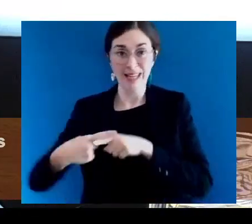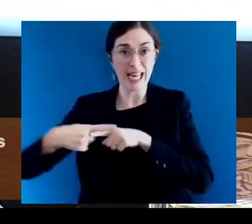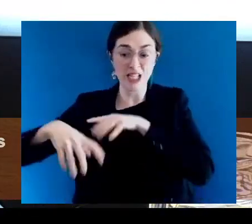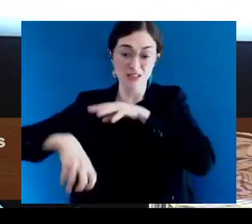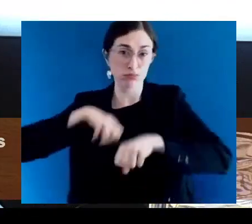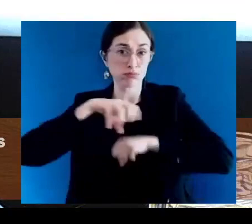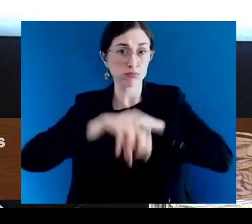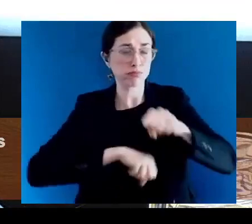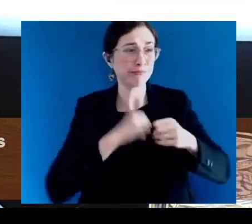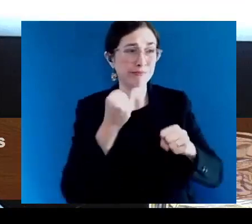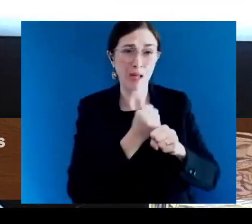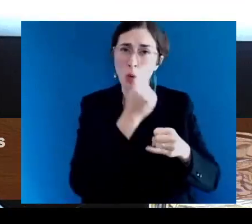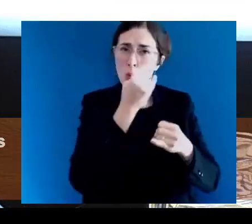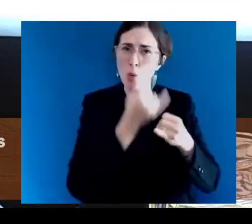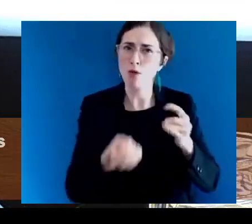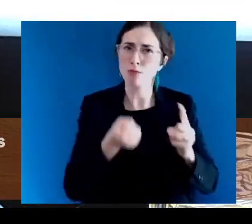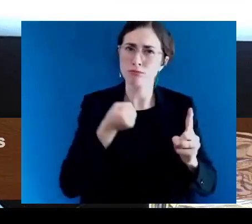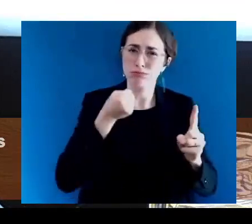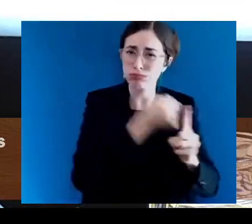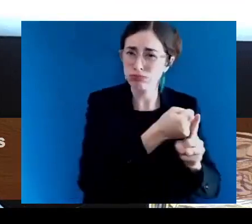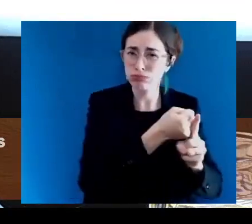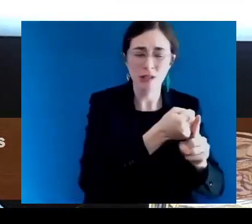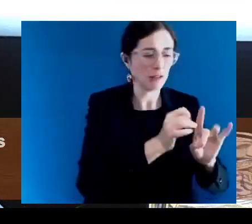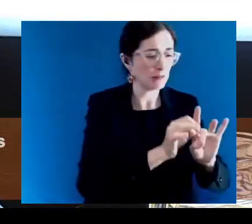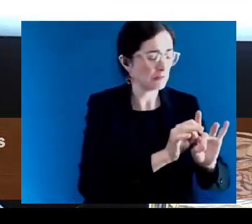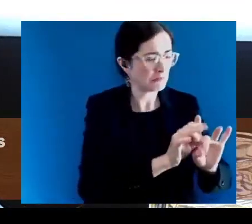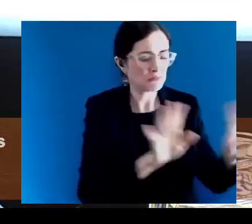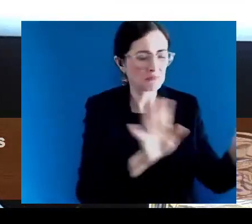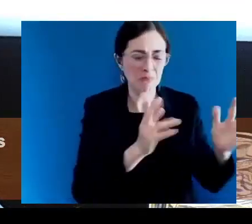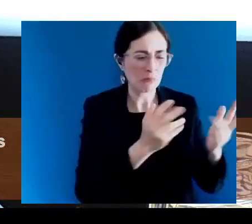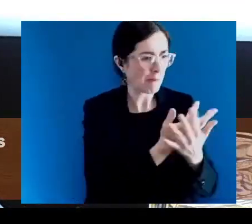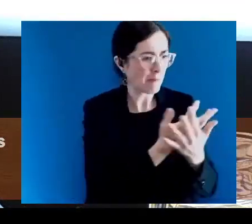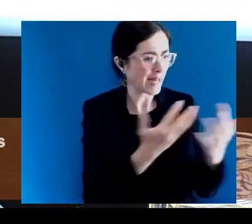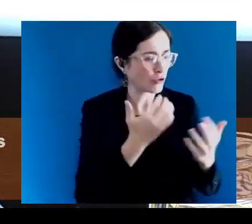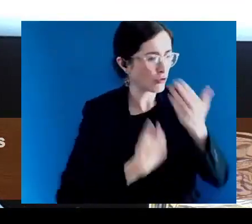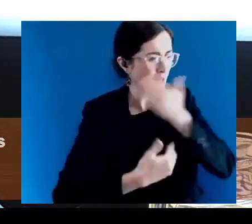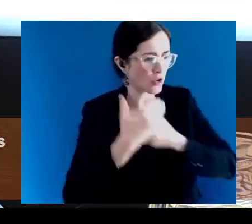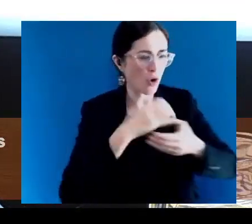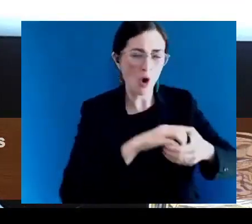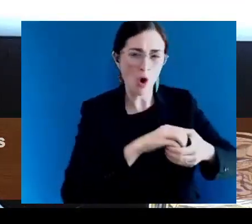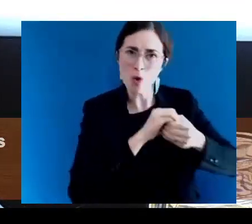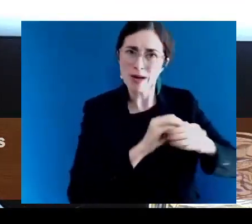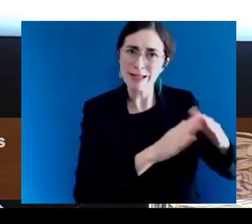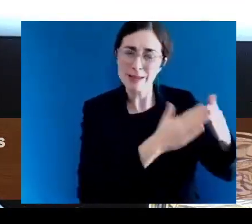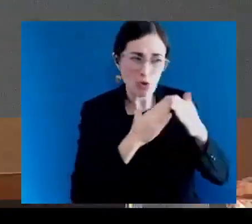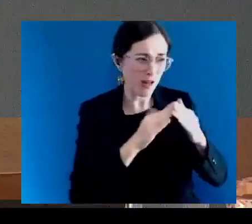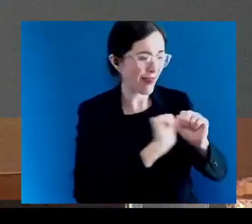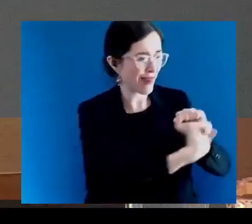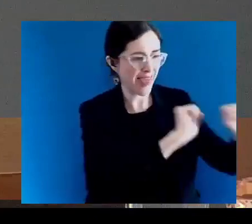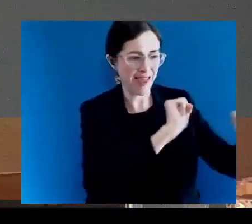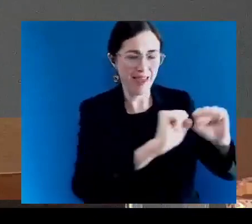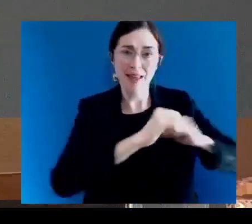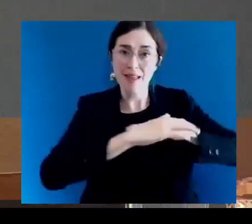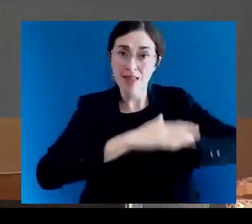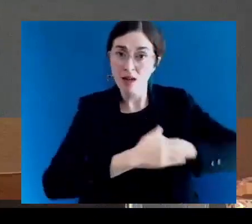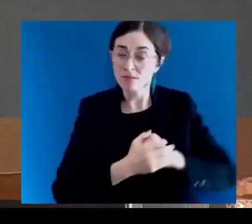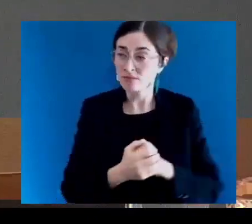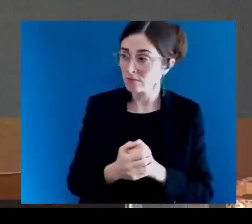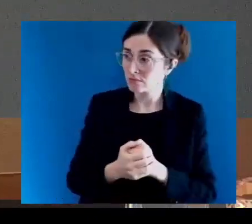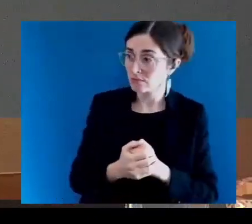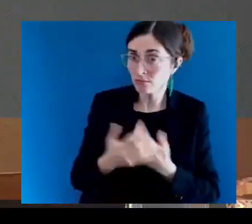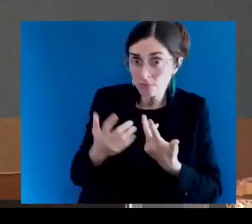has devastated many traditional owner communities and the lands that they own. And if climate change continues the way it's